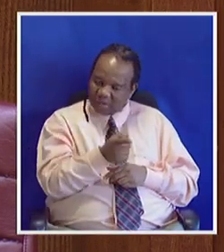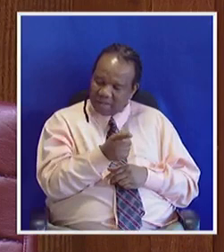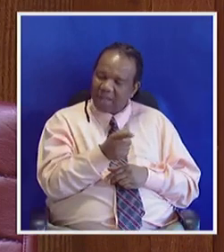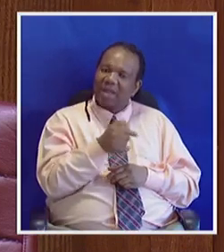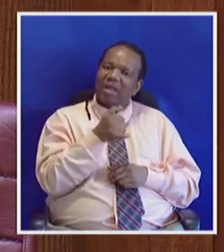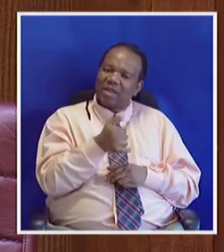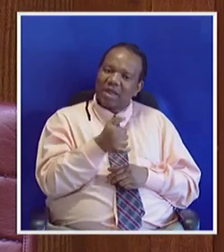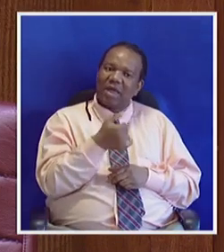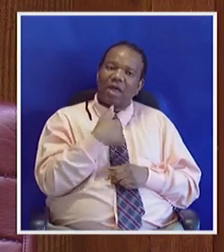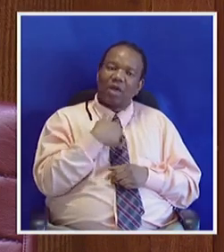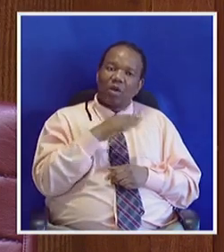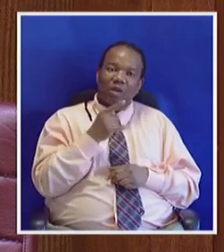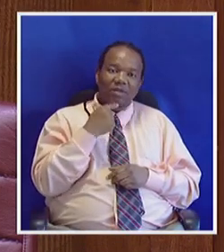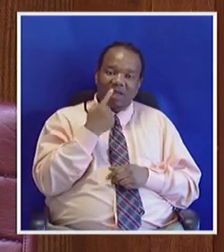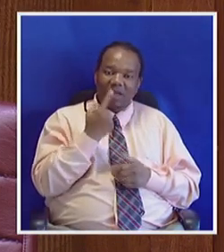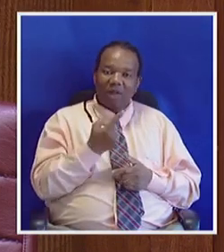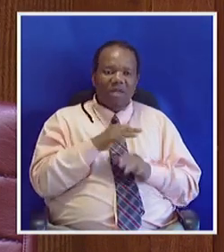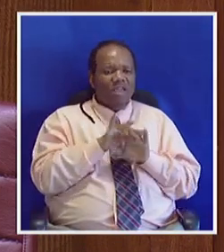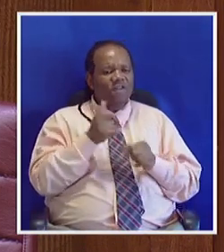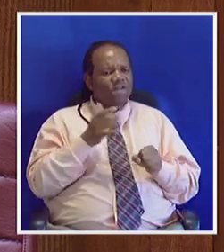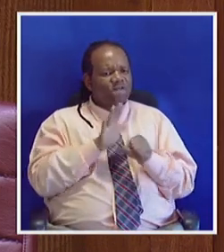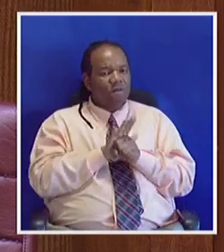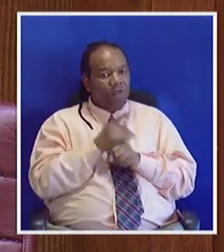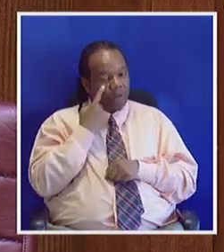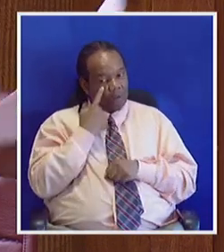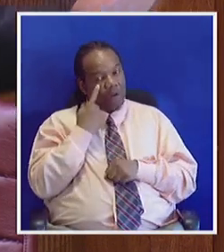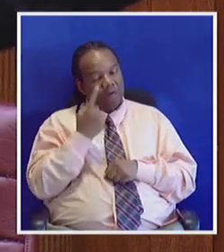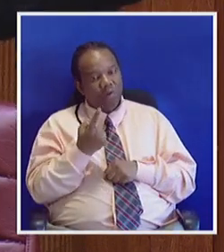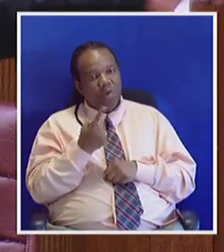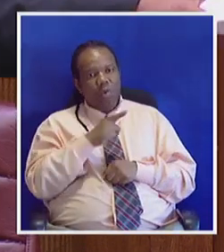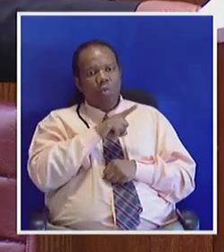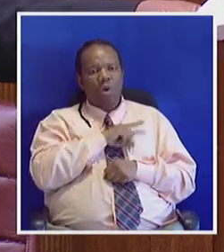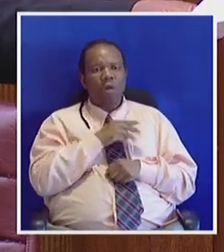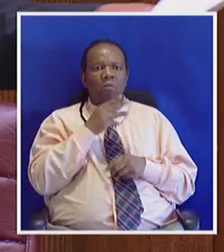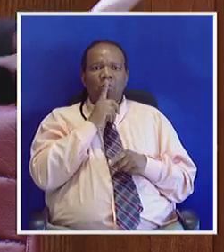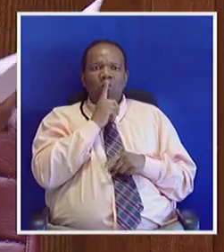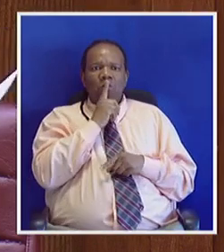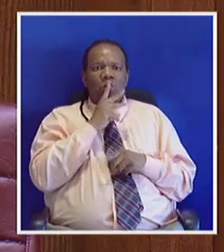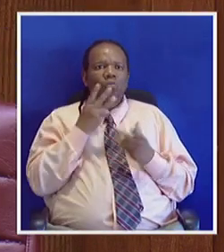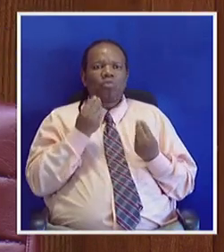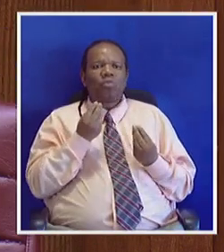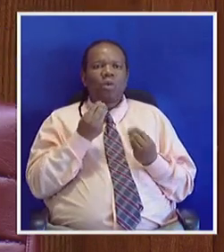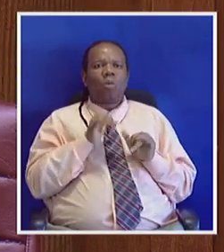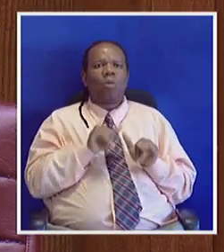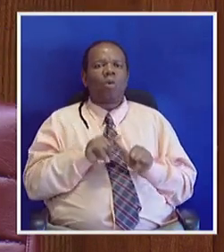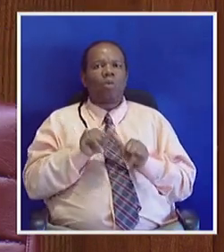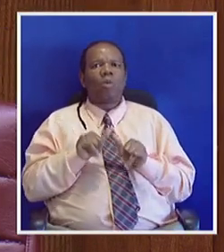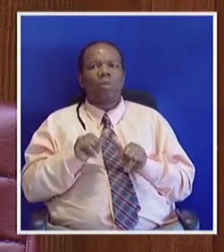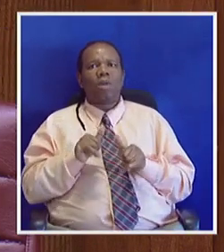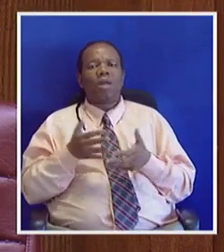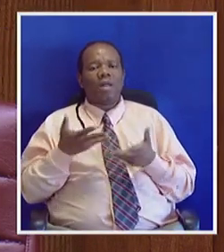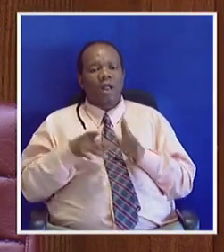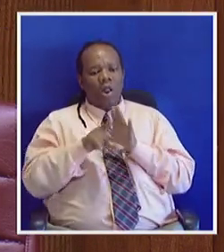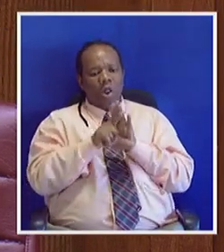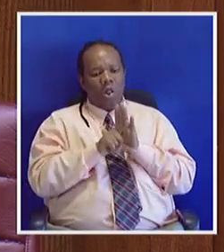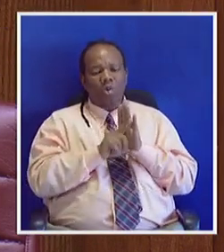why didn't you, if you have prima facie evidence, why didn't you act on it? Why do you have to wait? We have laws in this country. Why